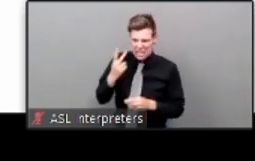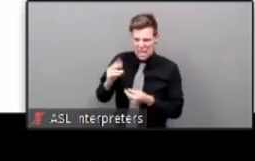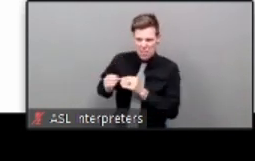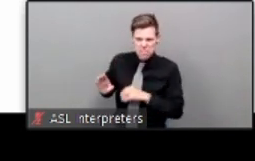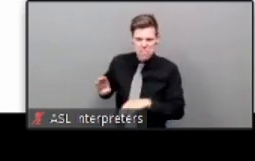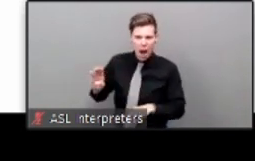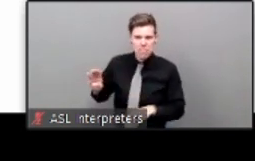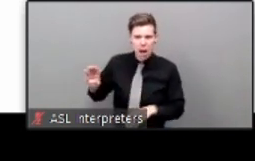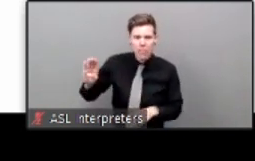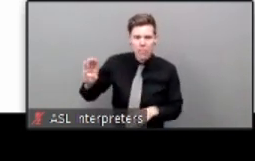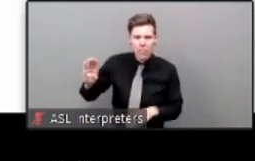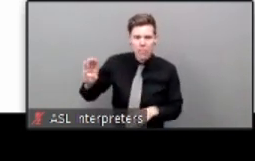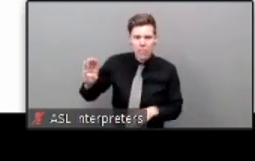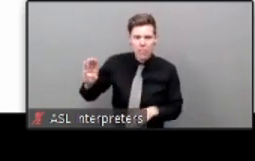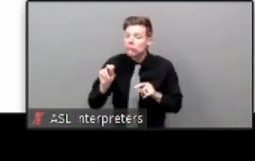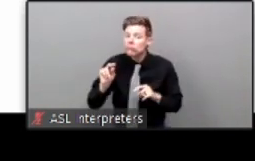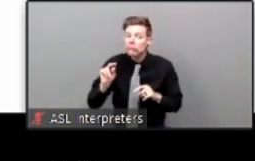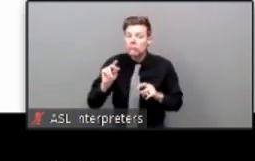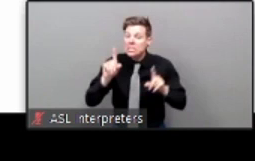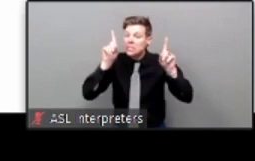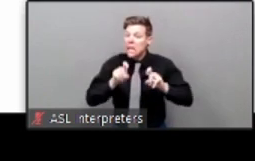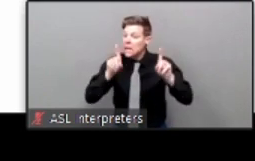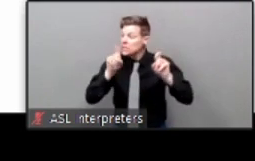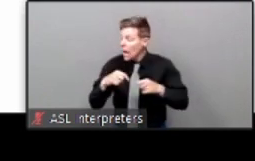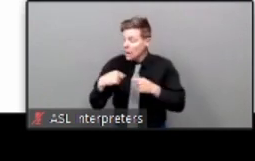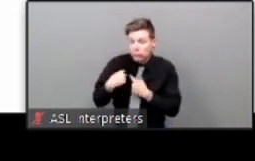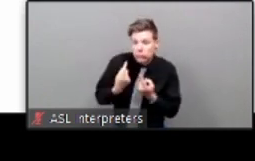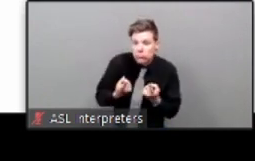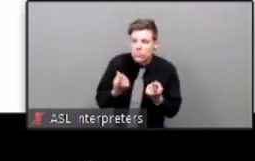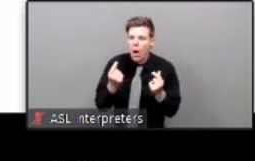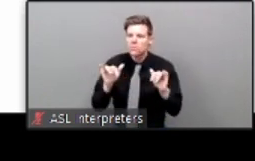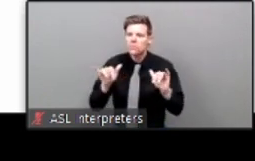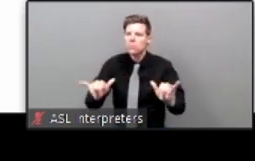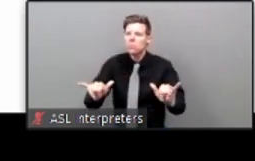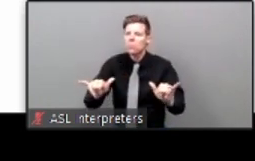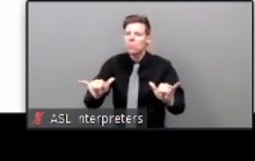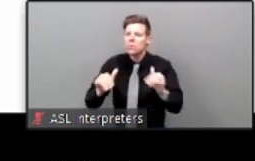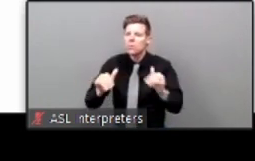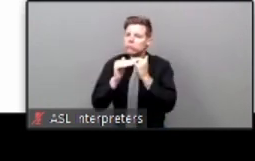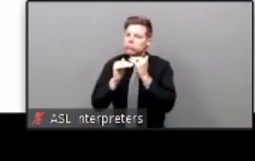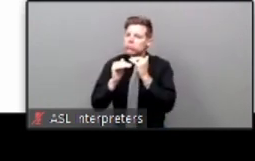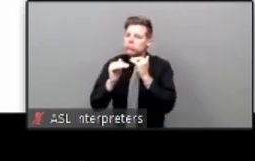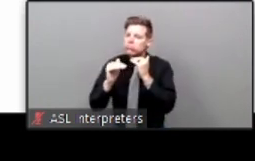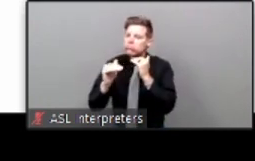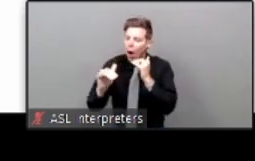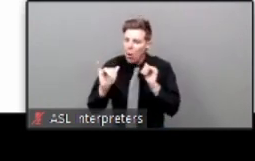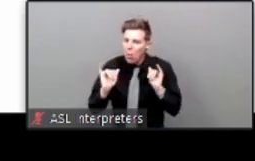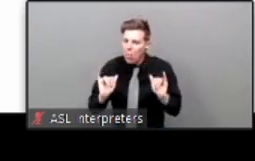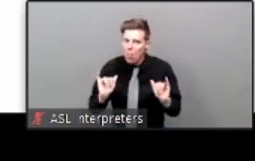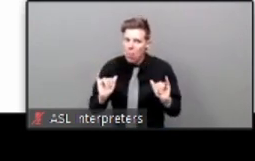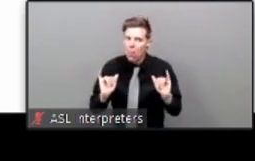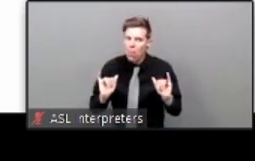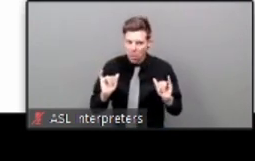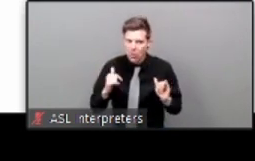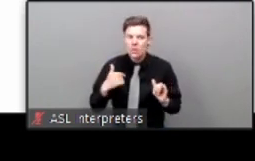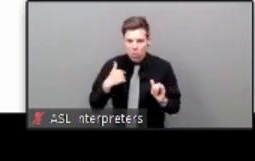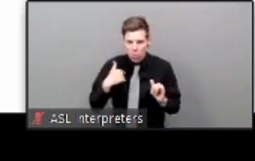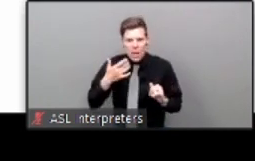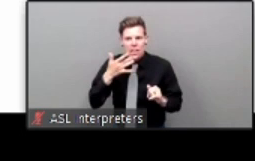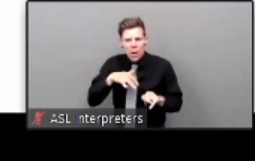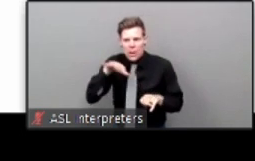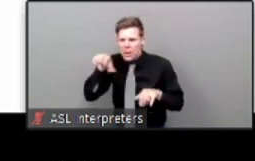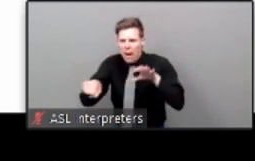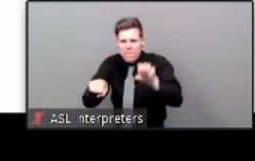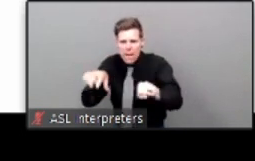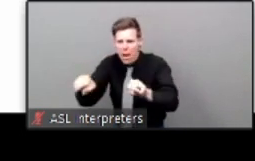up, and that's really good to see. That's how we find cases. That's how we find people to isolate and so they don't infect other people.